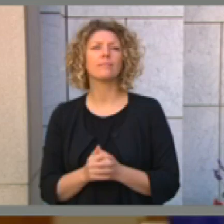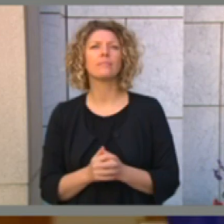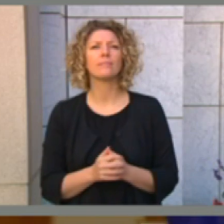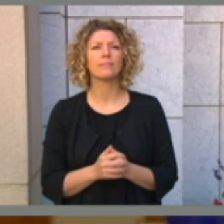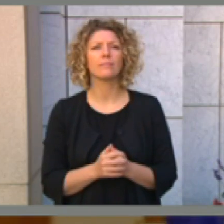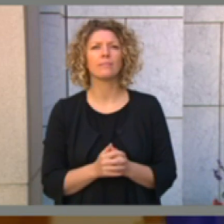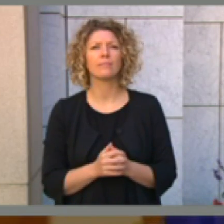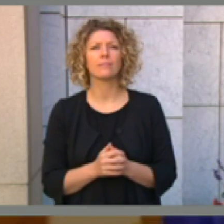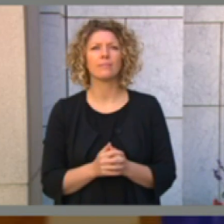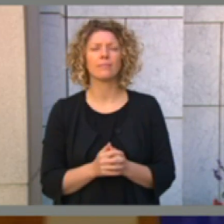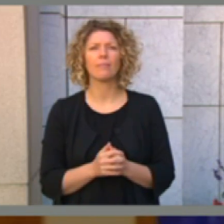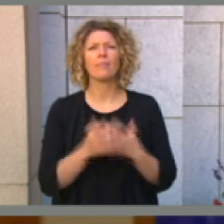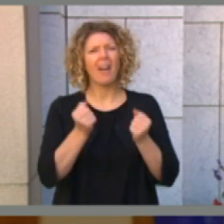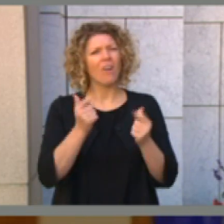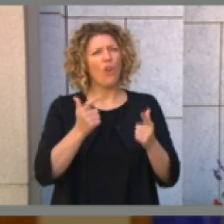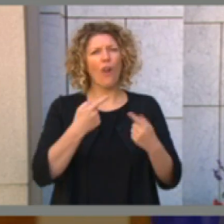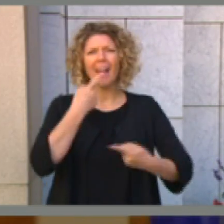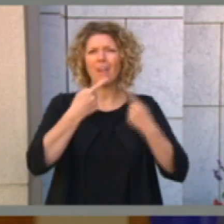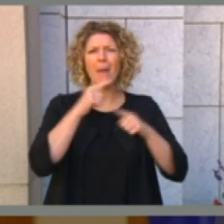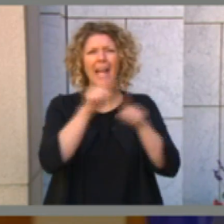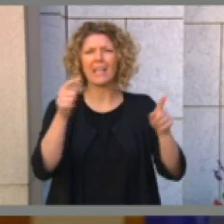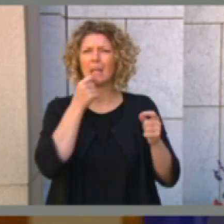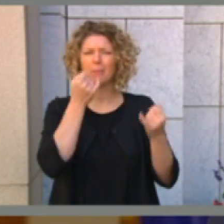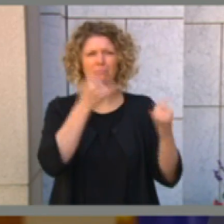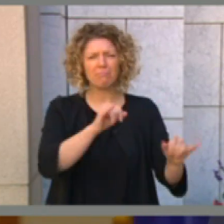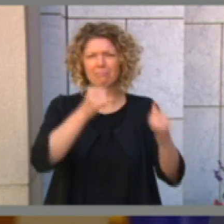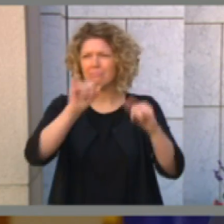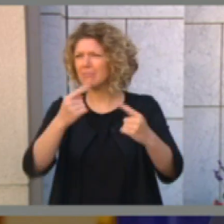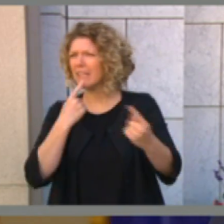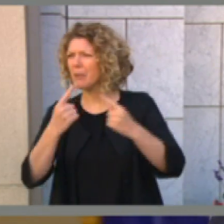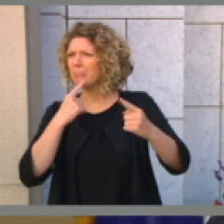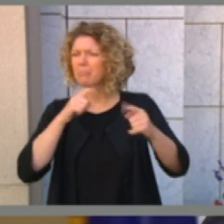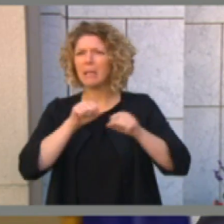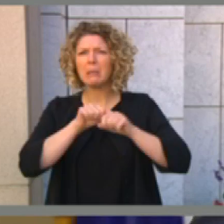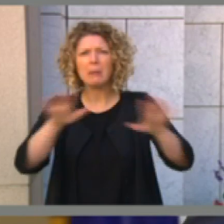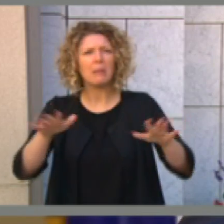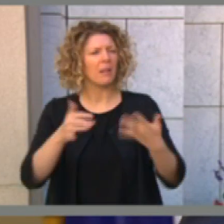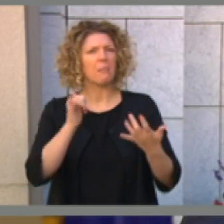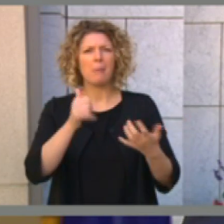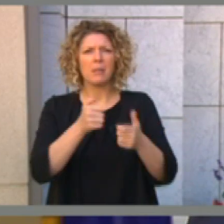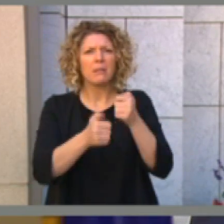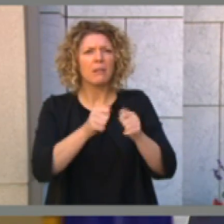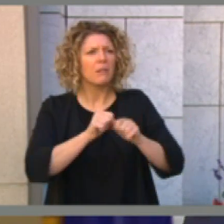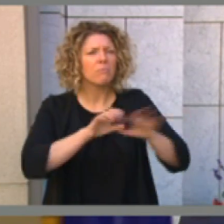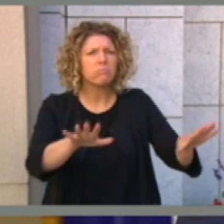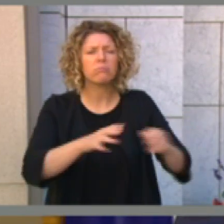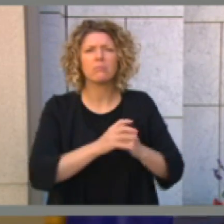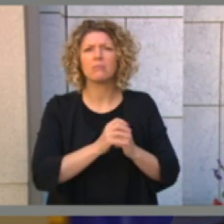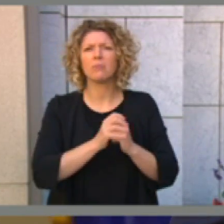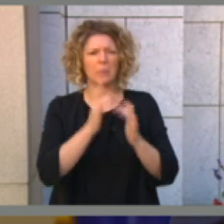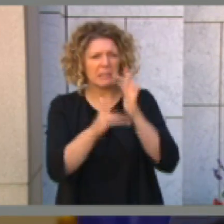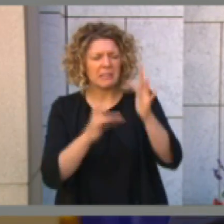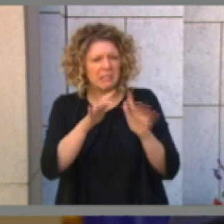lot of misinformation out there. There's a lot of ridiculous stuff that's circulating on text messages and internets about lockdowns and all of this,